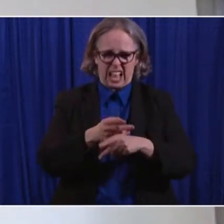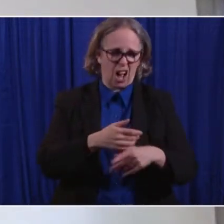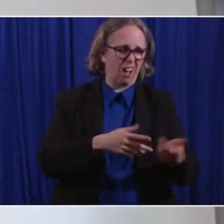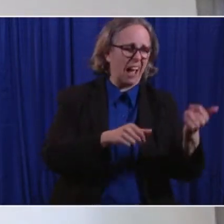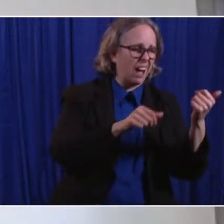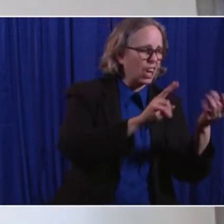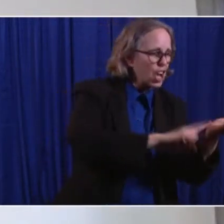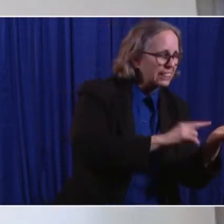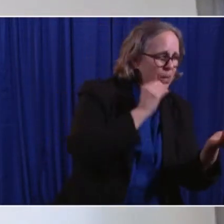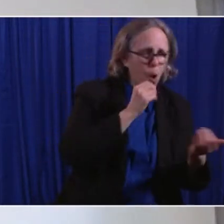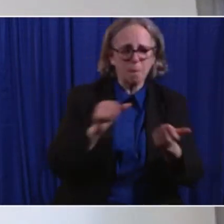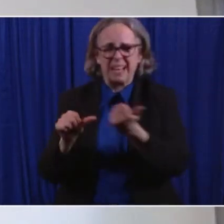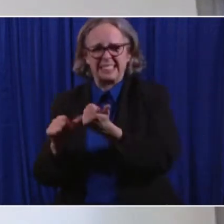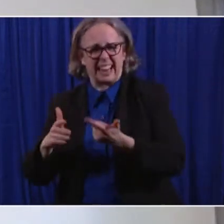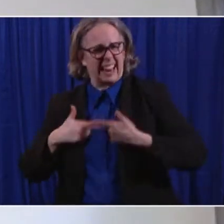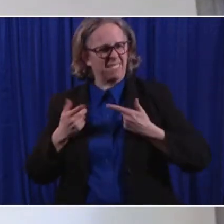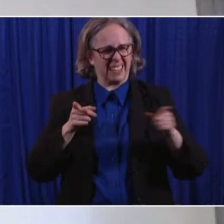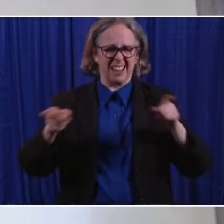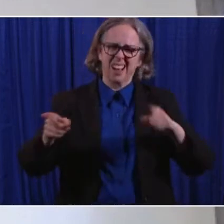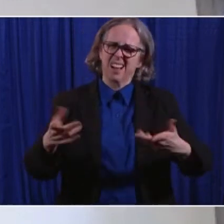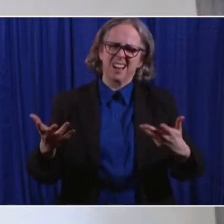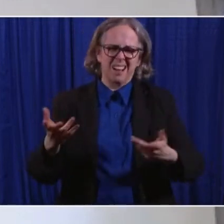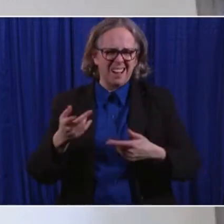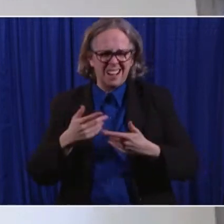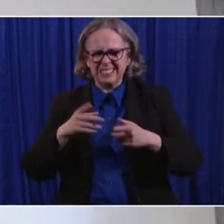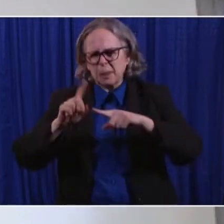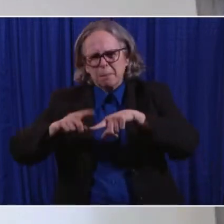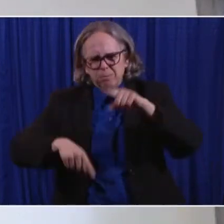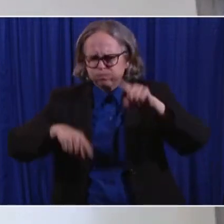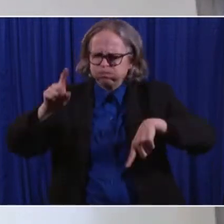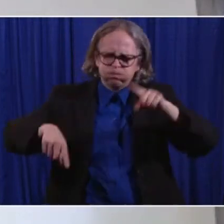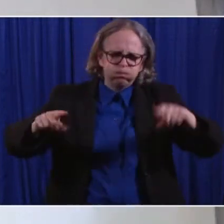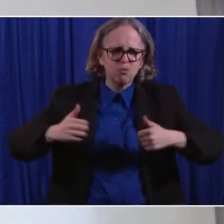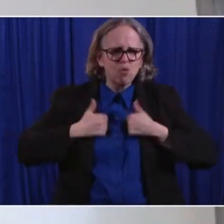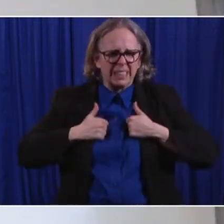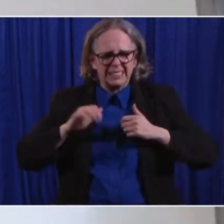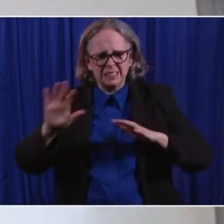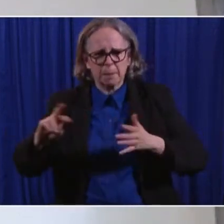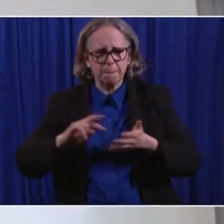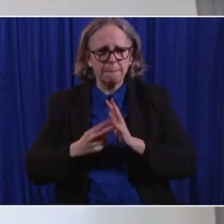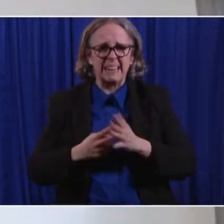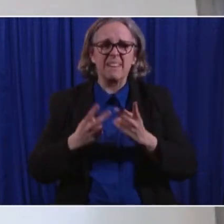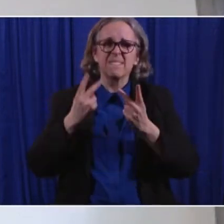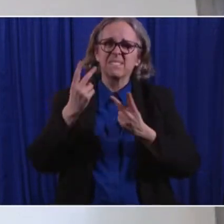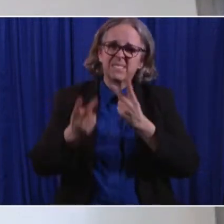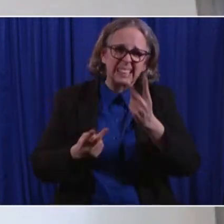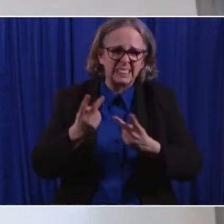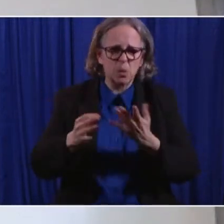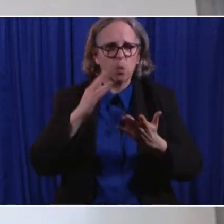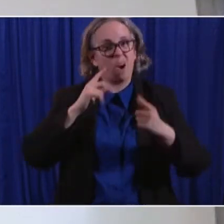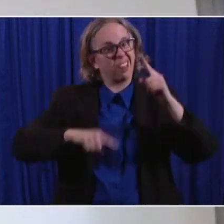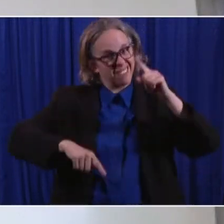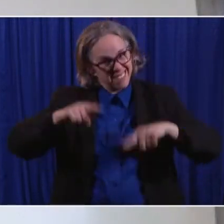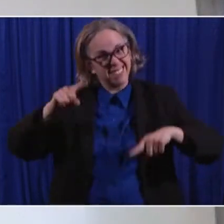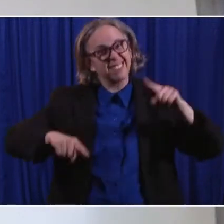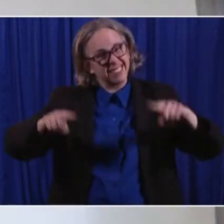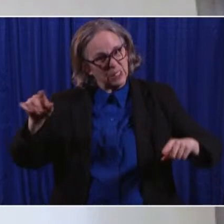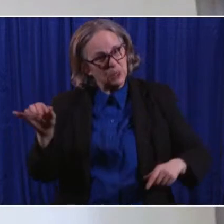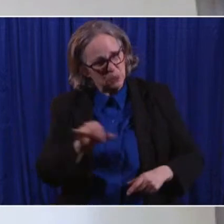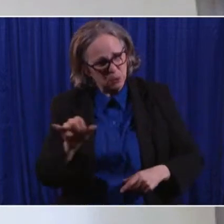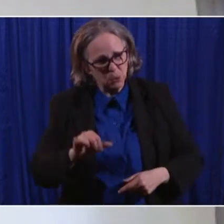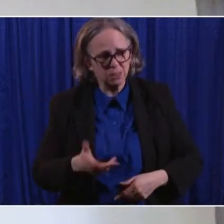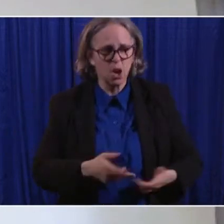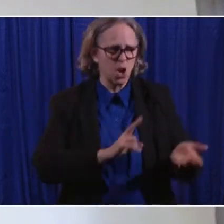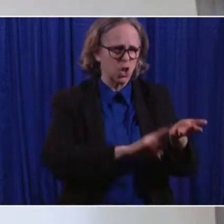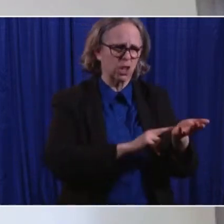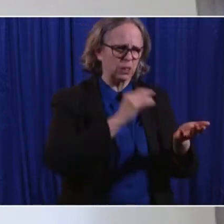means for safe visitation. We just finished talking about nursing homes, which we refer to as skilled nursing facilities. And